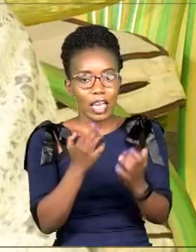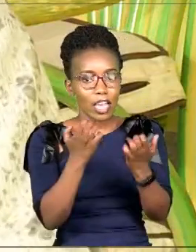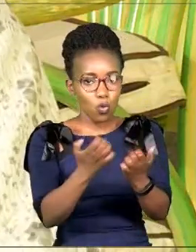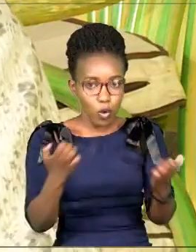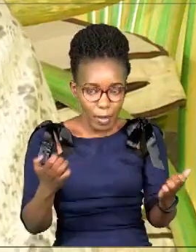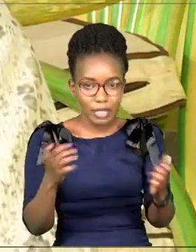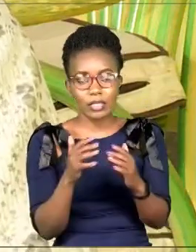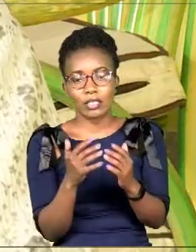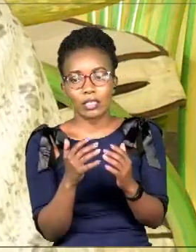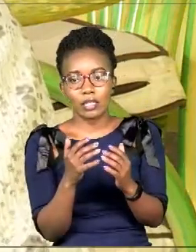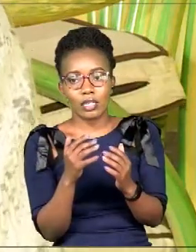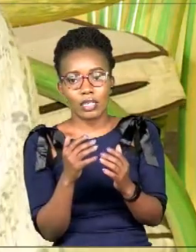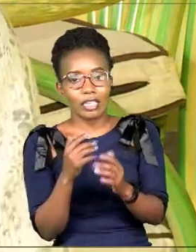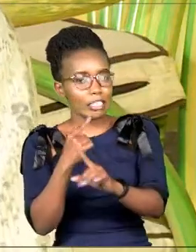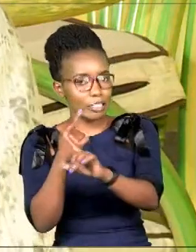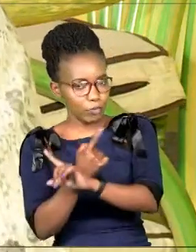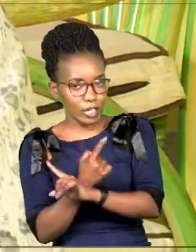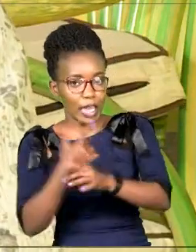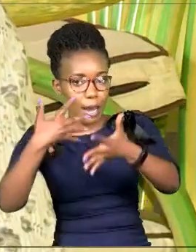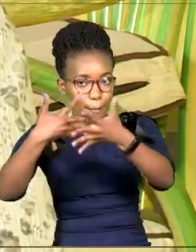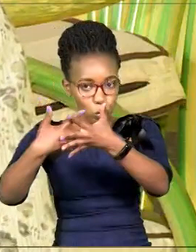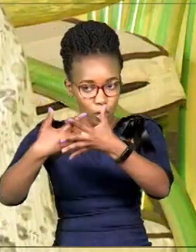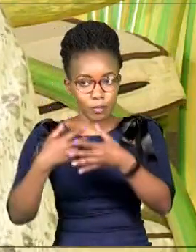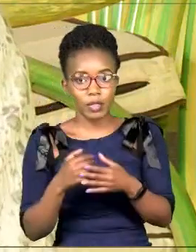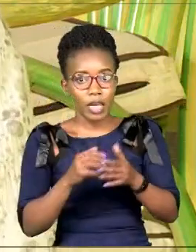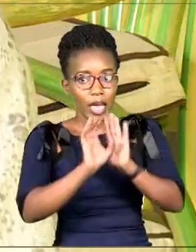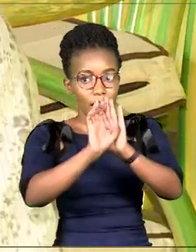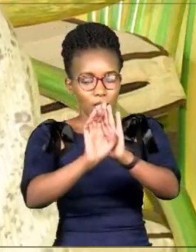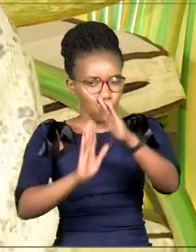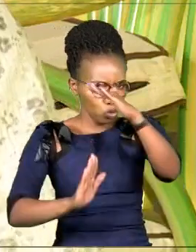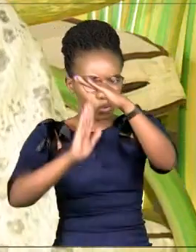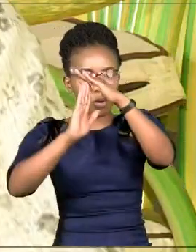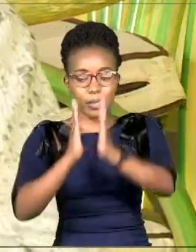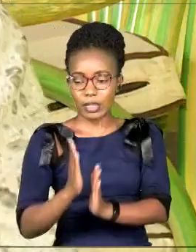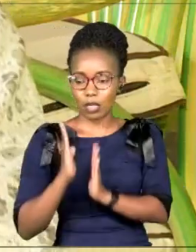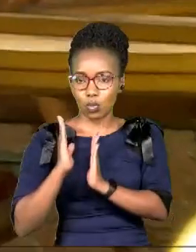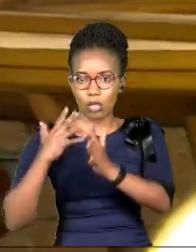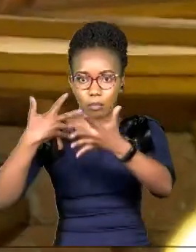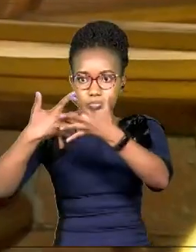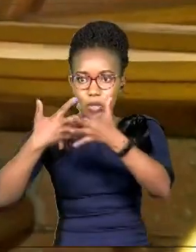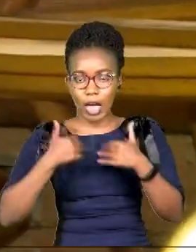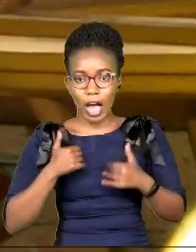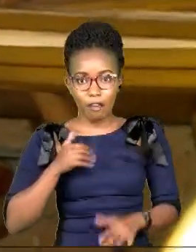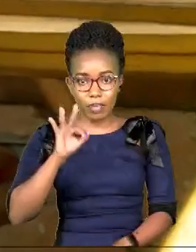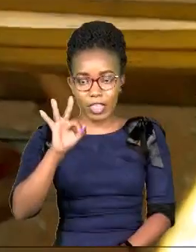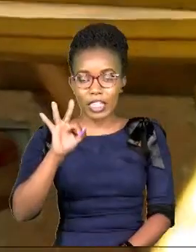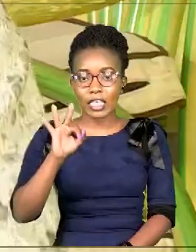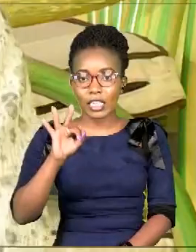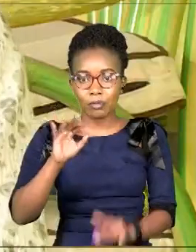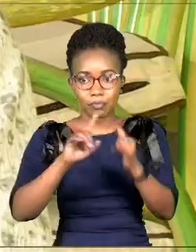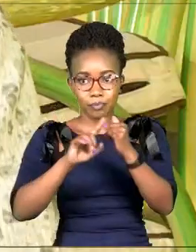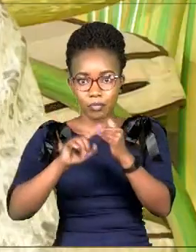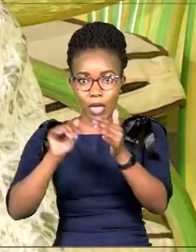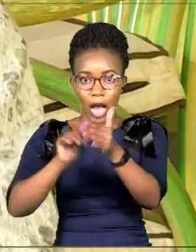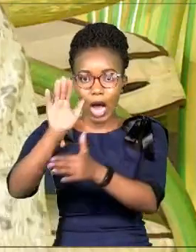is used to secure these institutions are different. When you talk about a maximum security prison, we have 3 layers of security. We have the outer